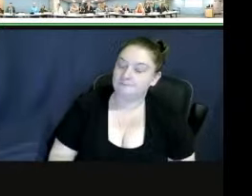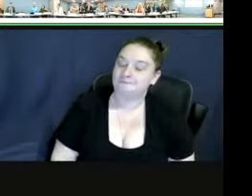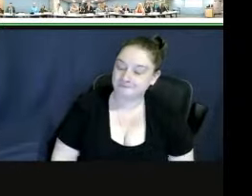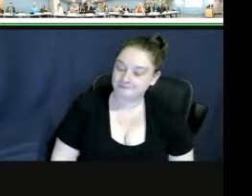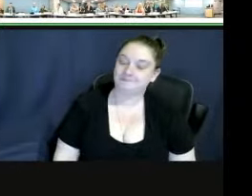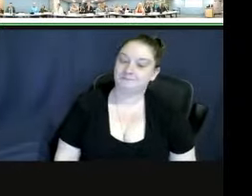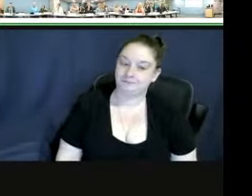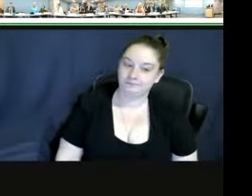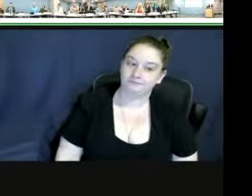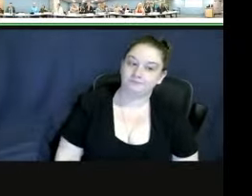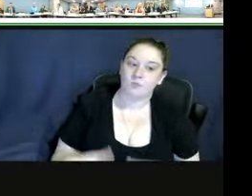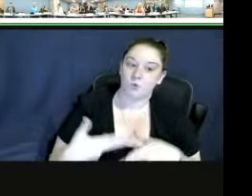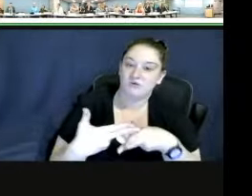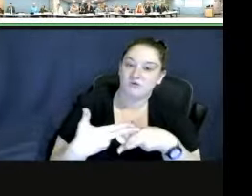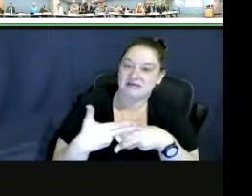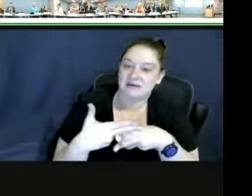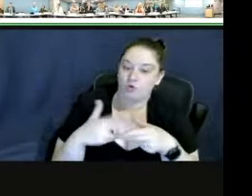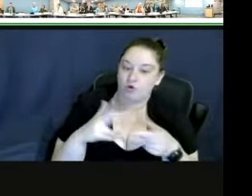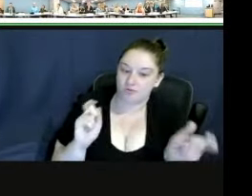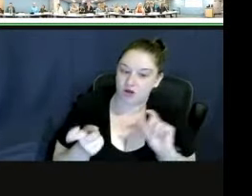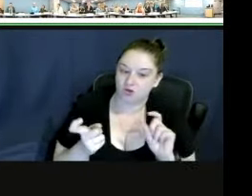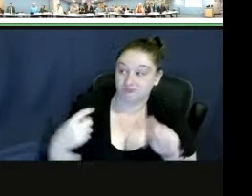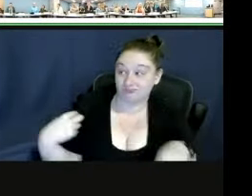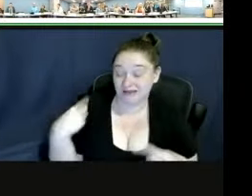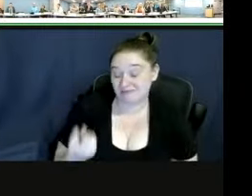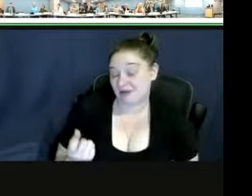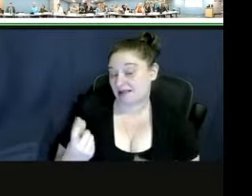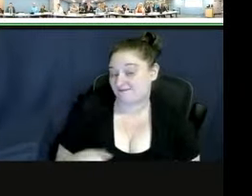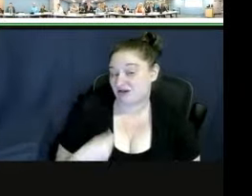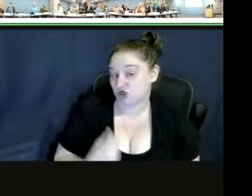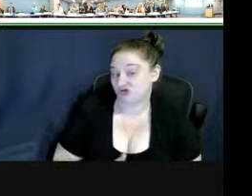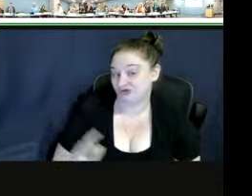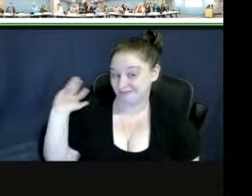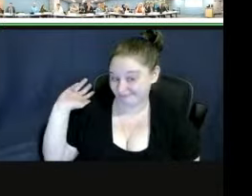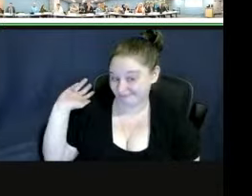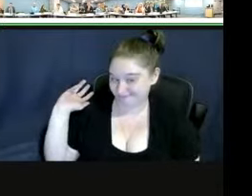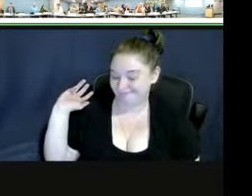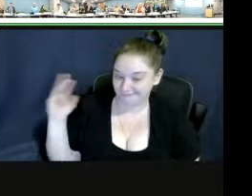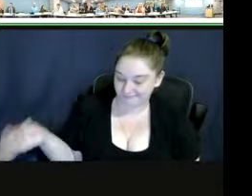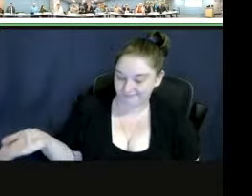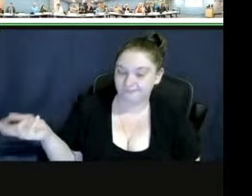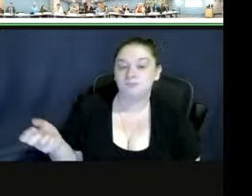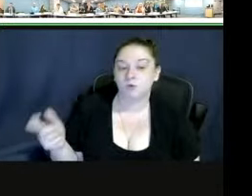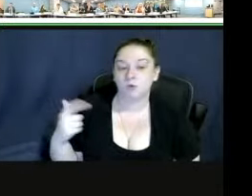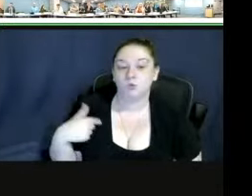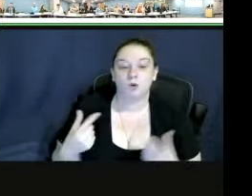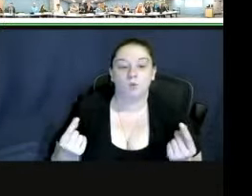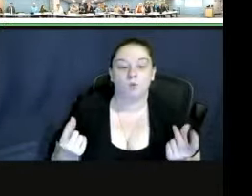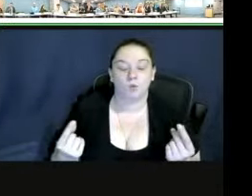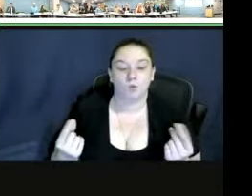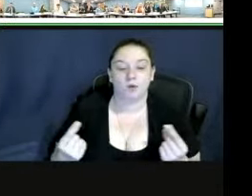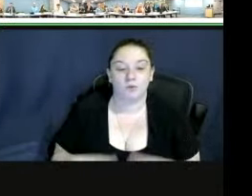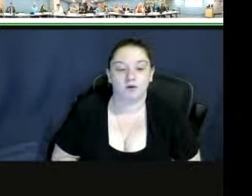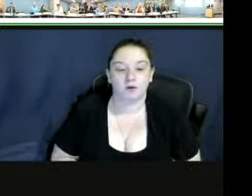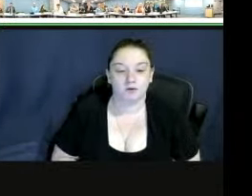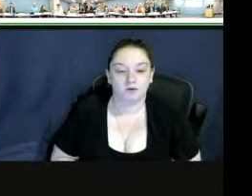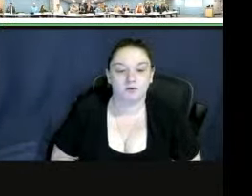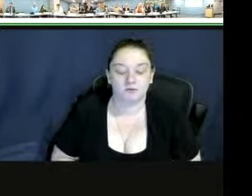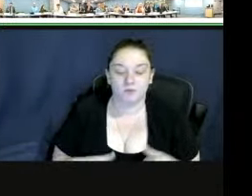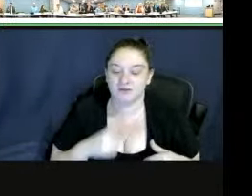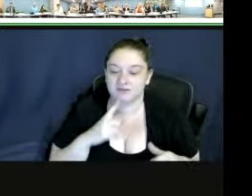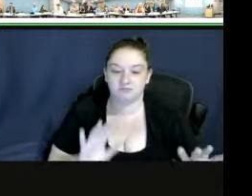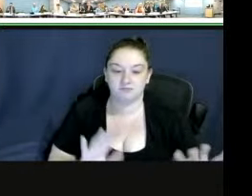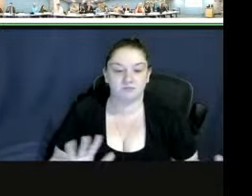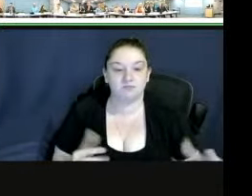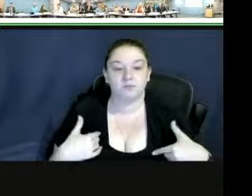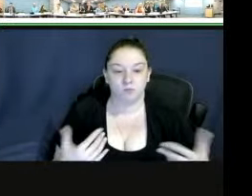It was a temporary measure. It's been 11 years. And what we did was we said, hey, we'd like to